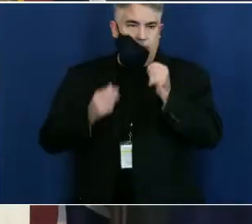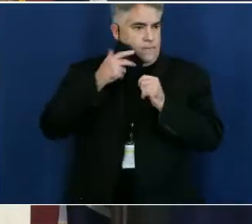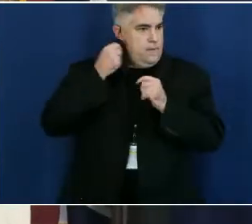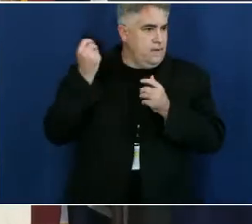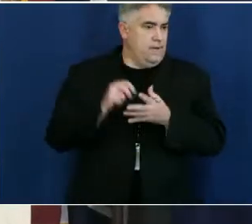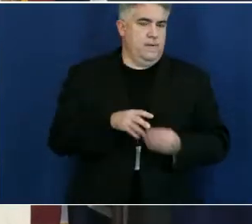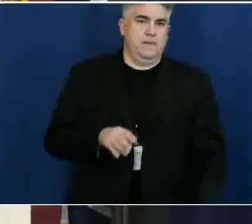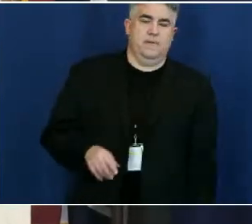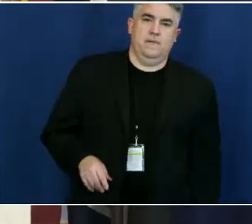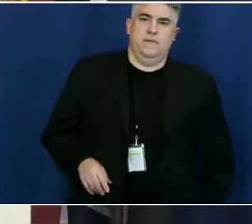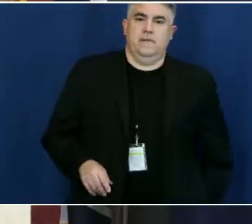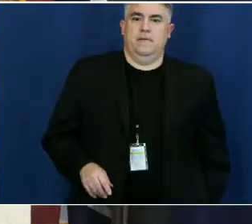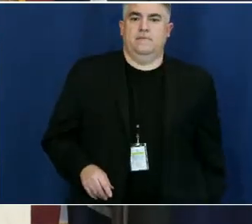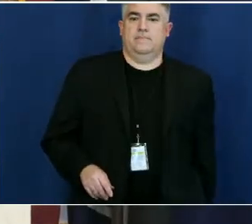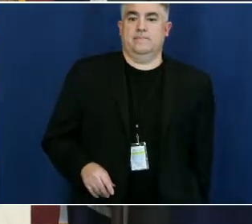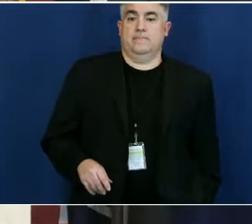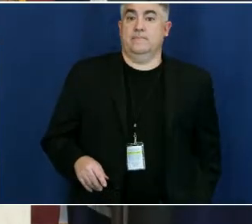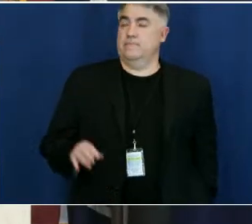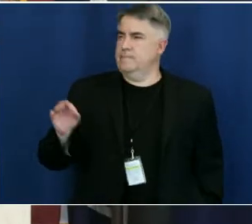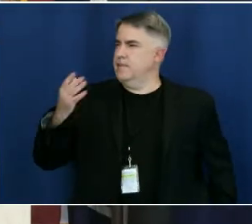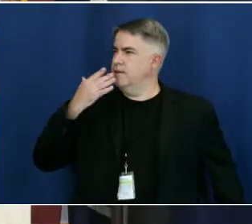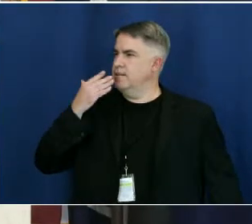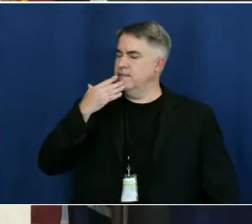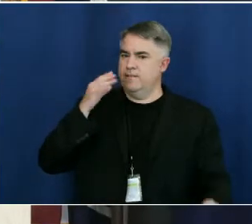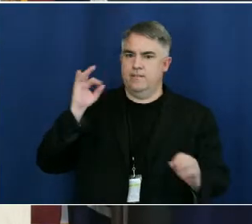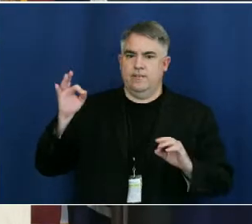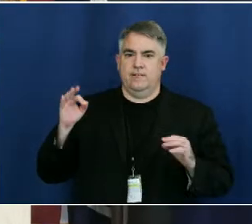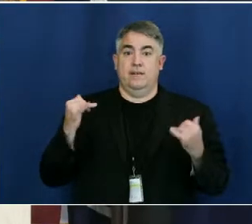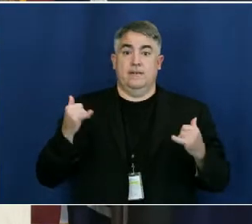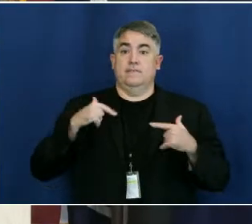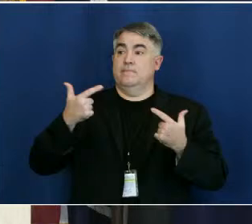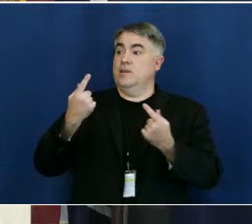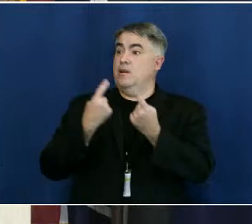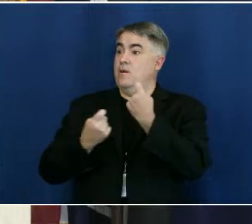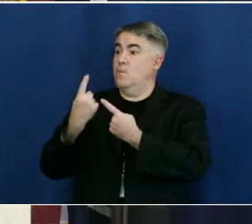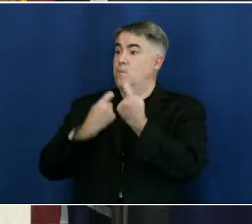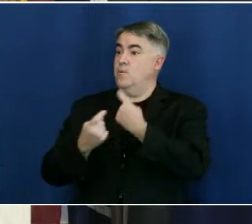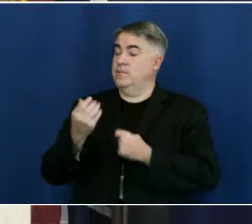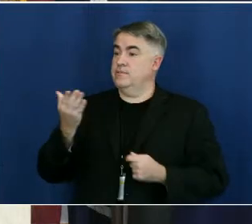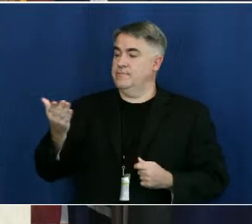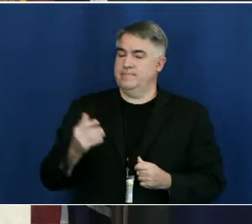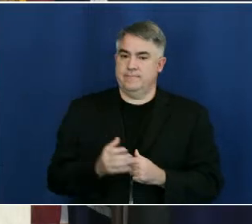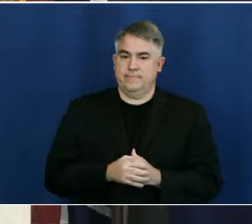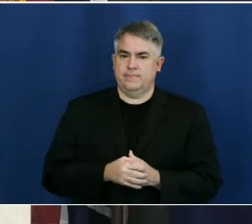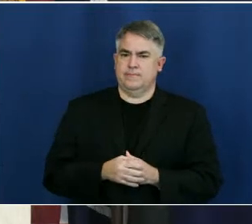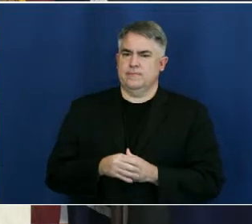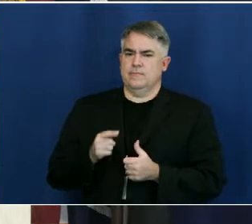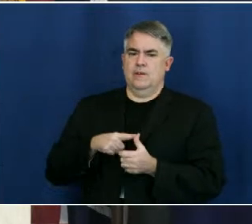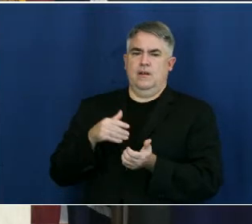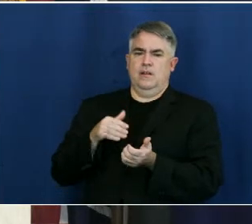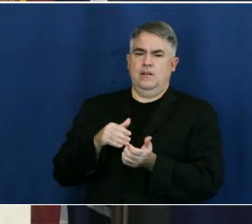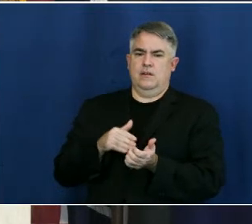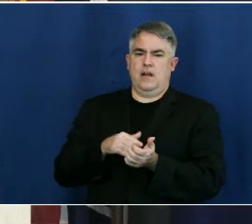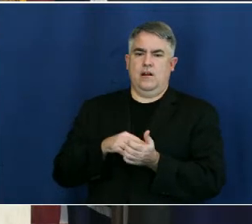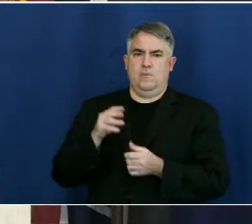Thank you. With that, we will go to our call-in questions, and Drs. McDonald and Dr. Wooten are both here as well.